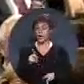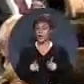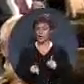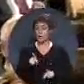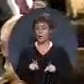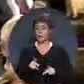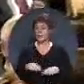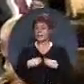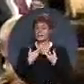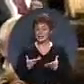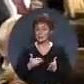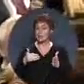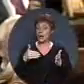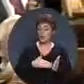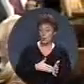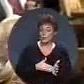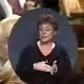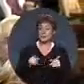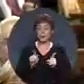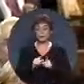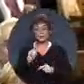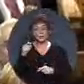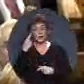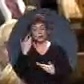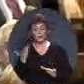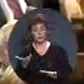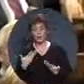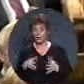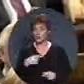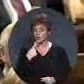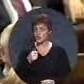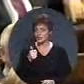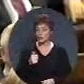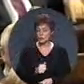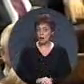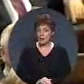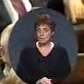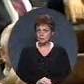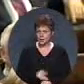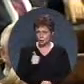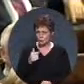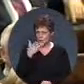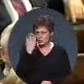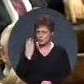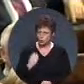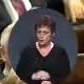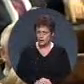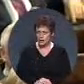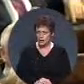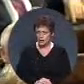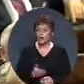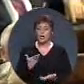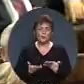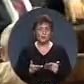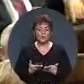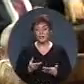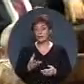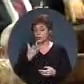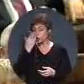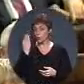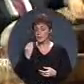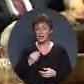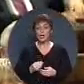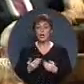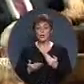position. The population expresses its voice through the opposition as well as through the government. Has he forgotten this? Has